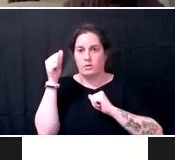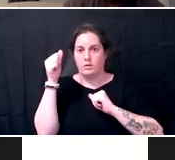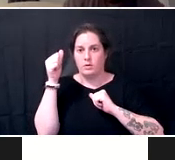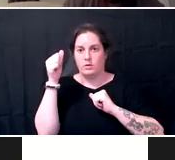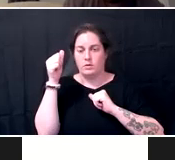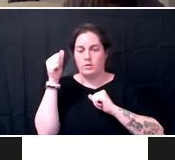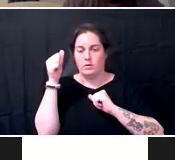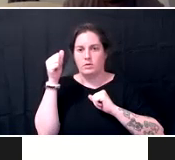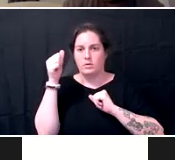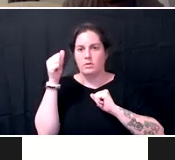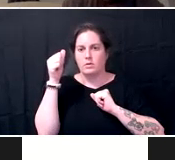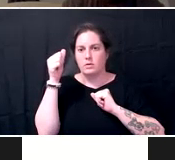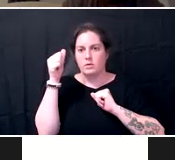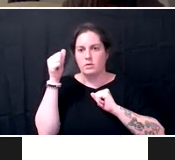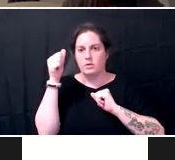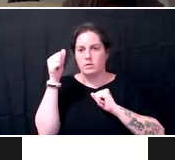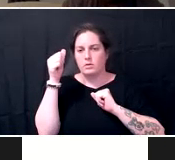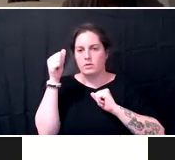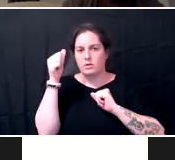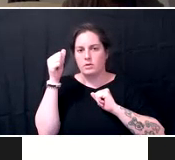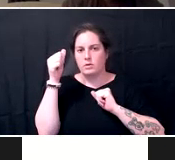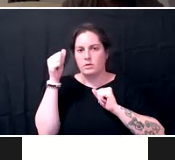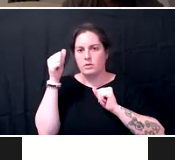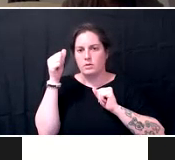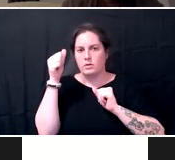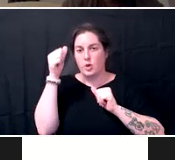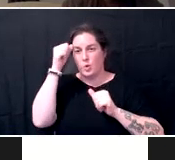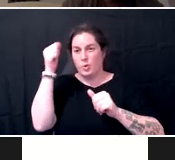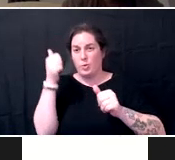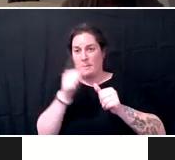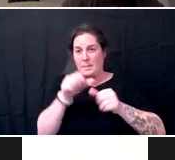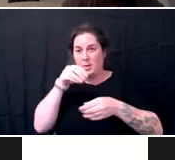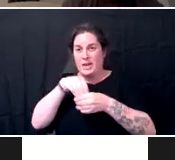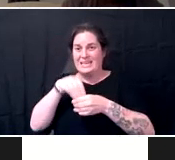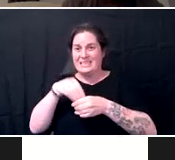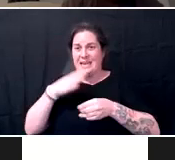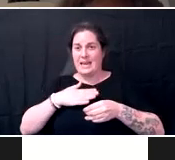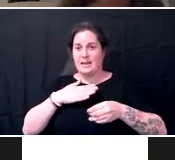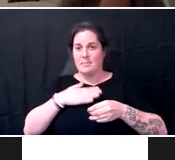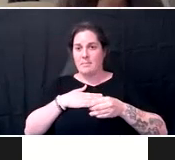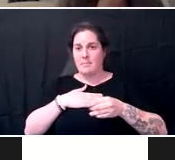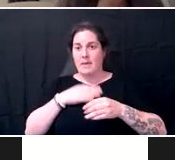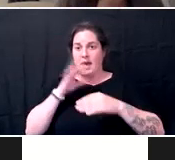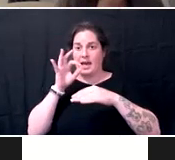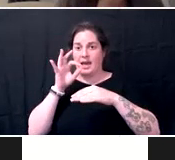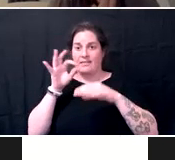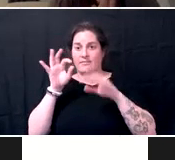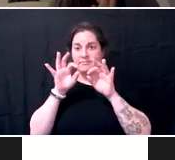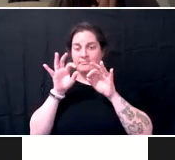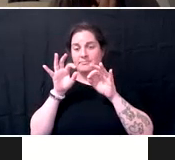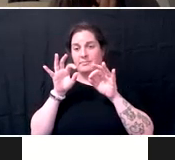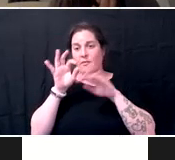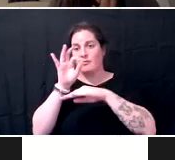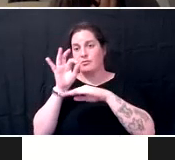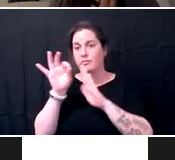that gravity pulls downward, right? So I took care of that in my formula already, so I don't have to do it